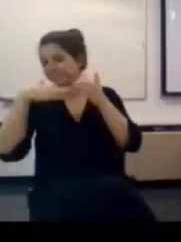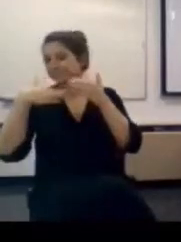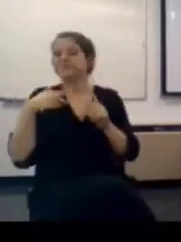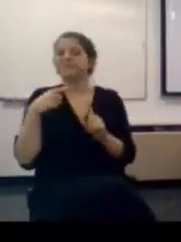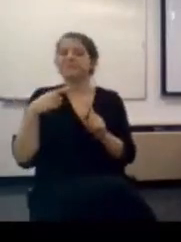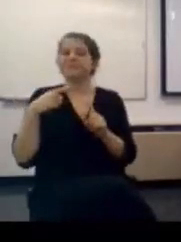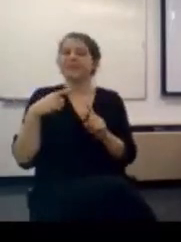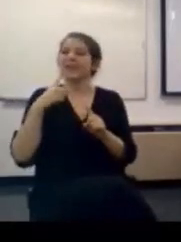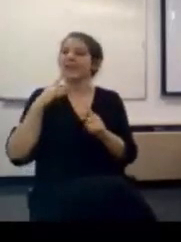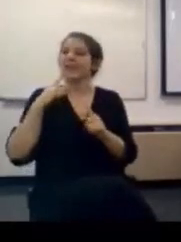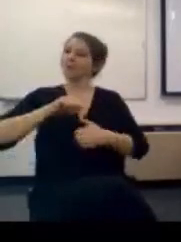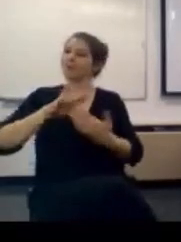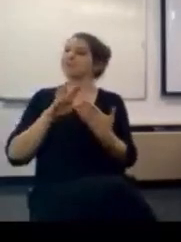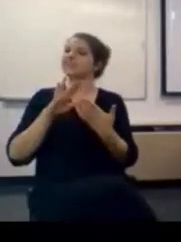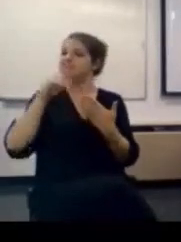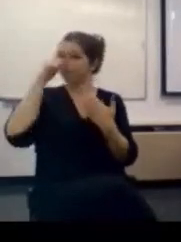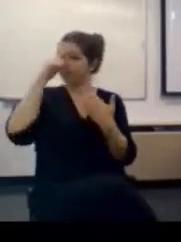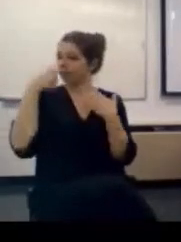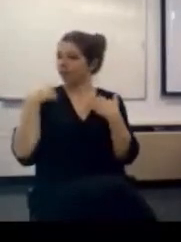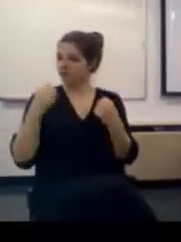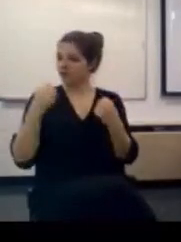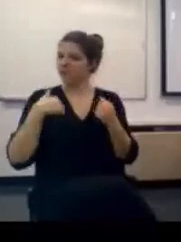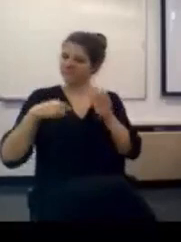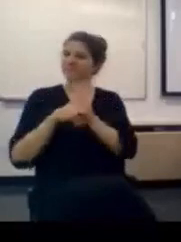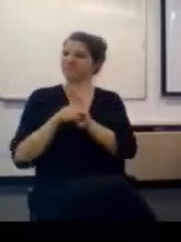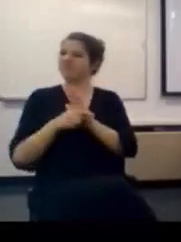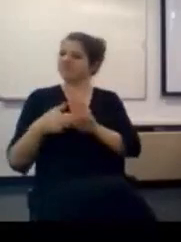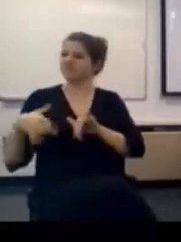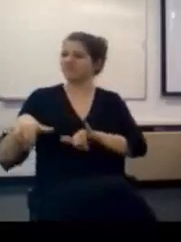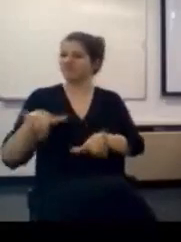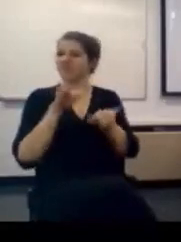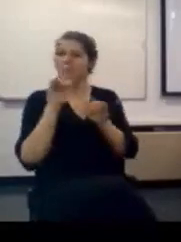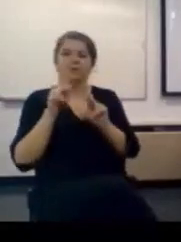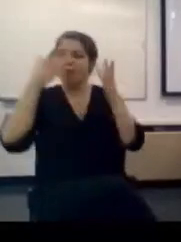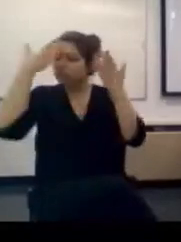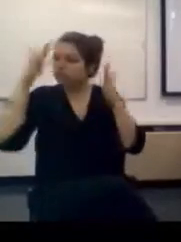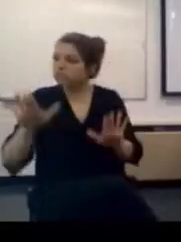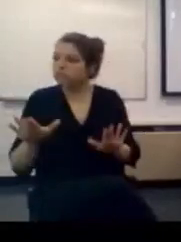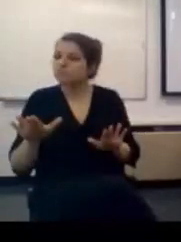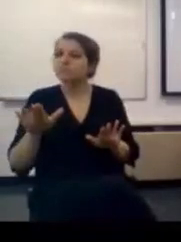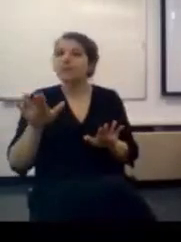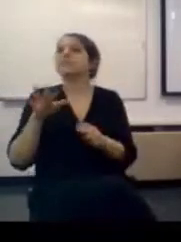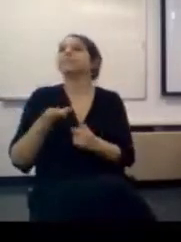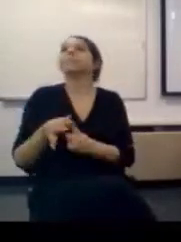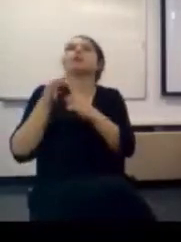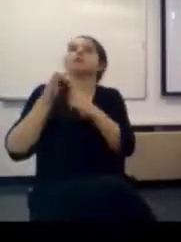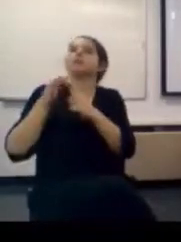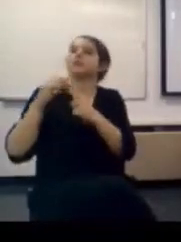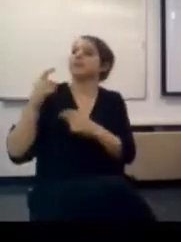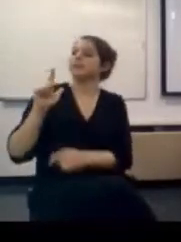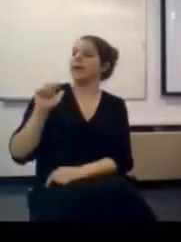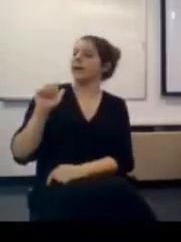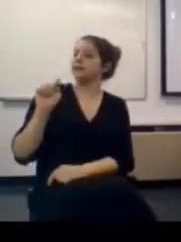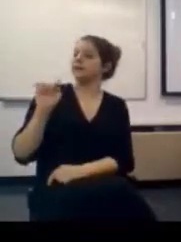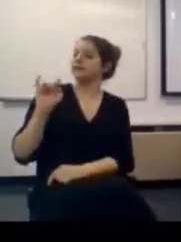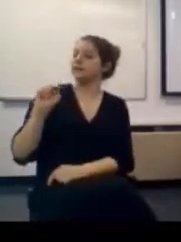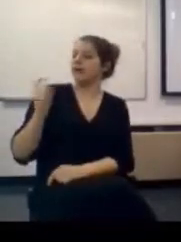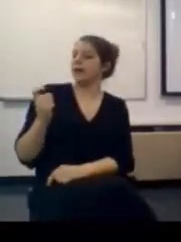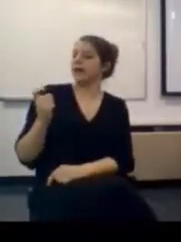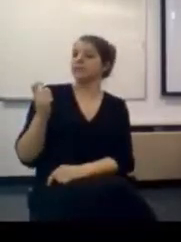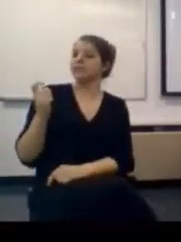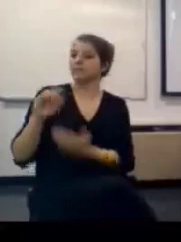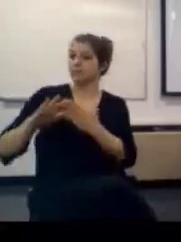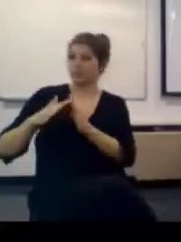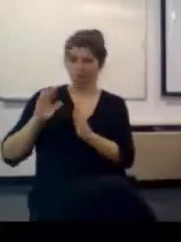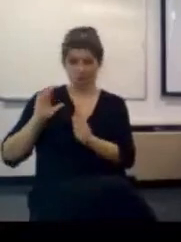but I just, you know, the value of addressing our mental health, right? There is that stigma. People aren't well informed in the Latinx community. We